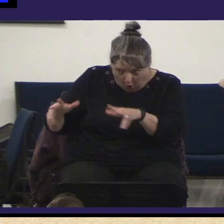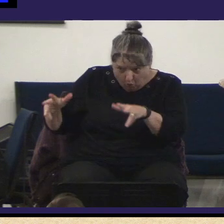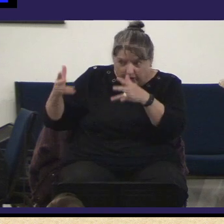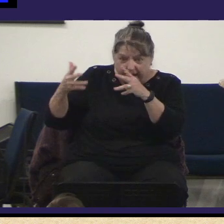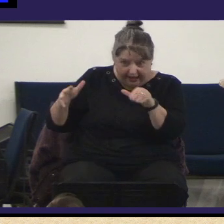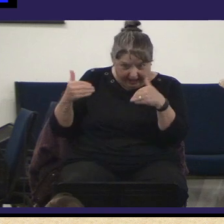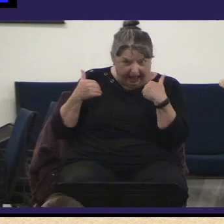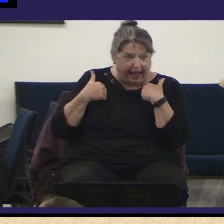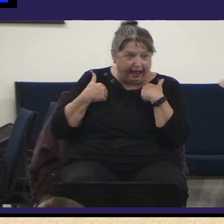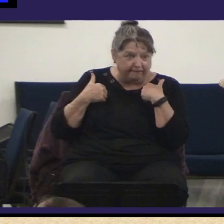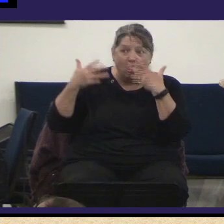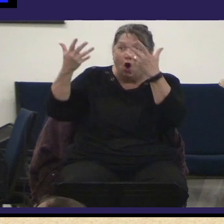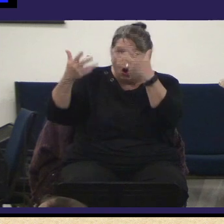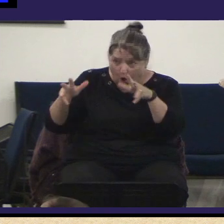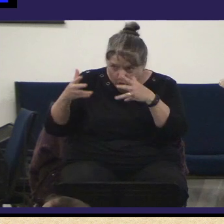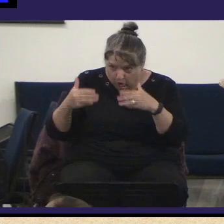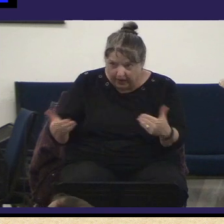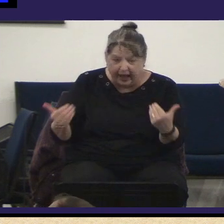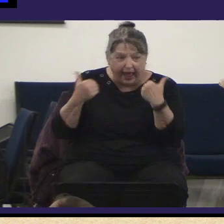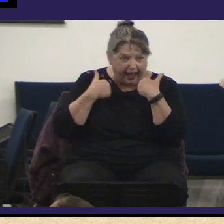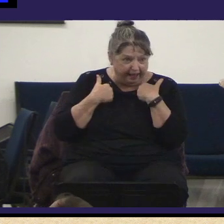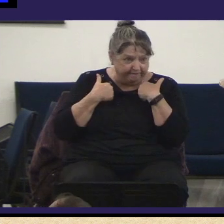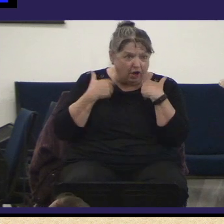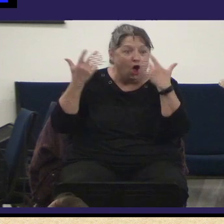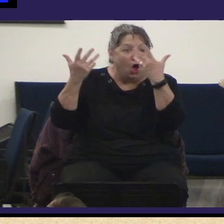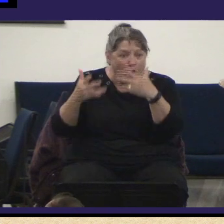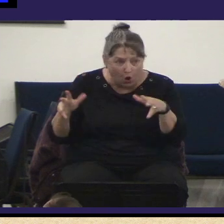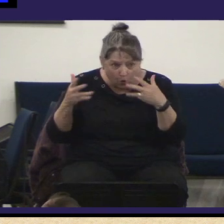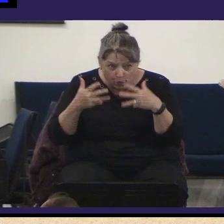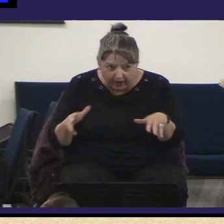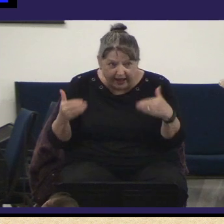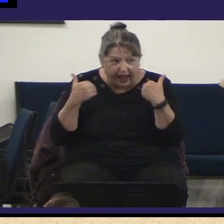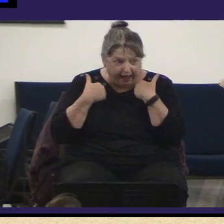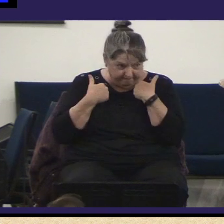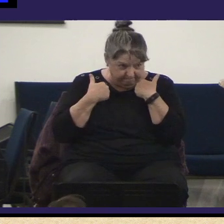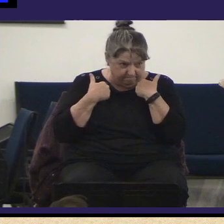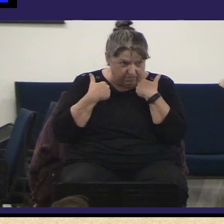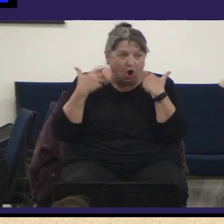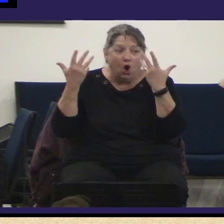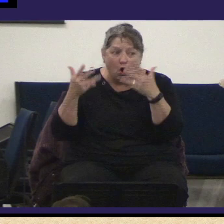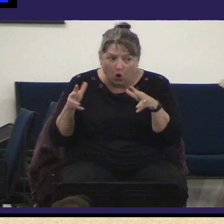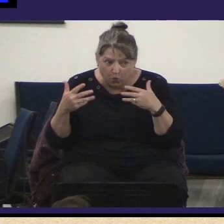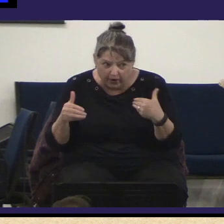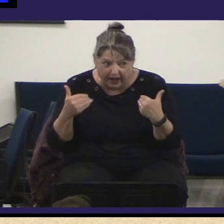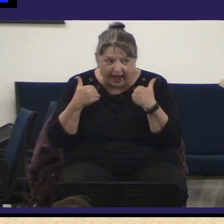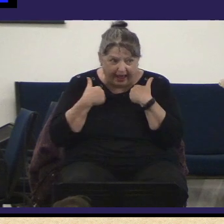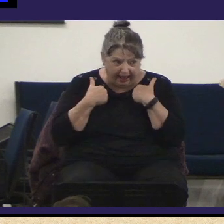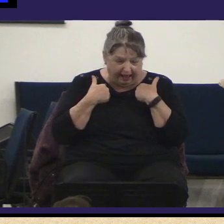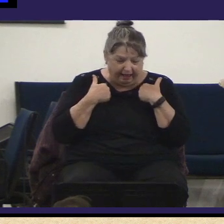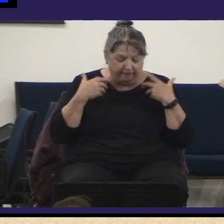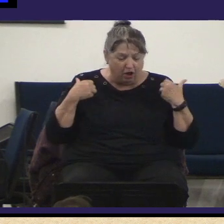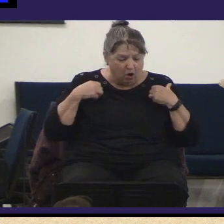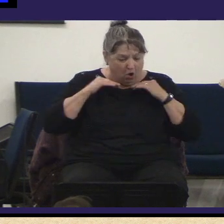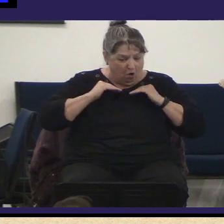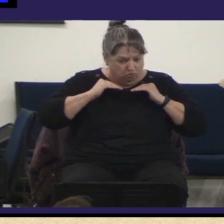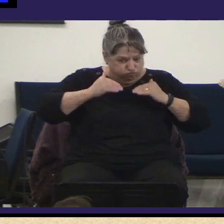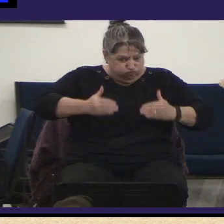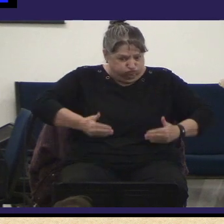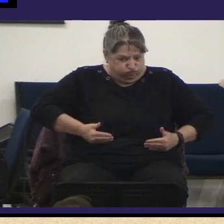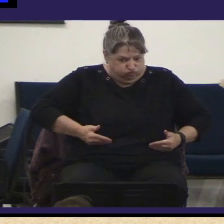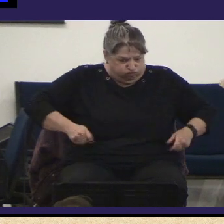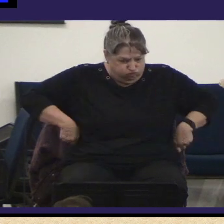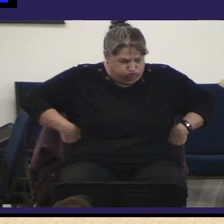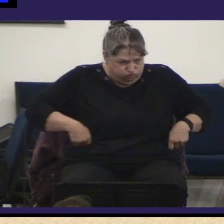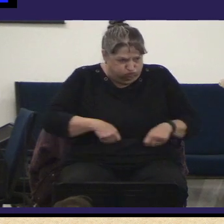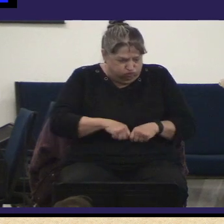quote-unquote, having put on, quote-unquote, having feet fitted, quote-unquote. These pieces of armor represent